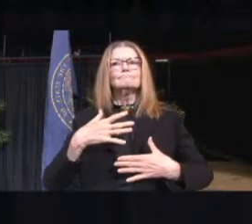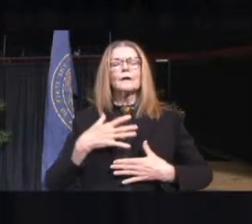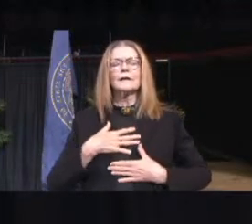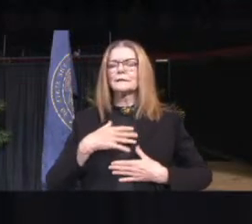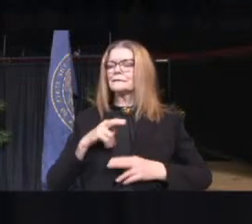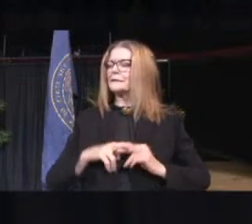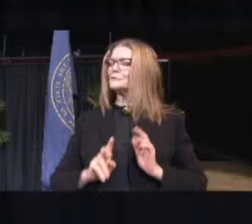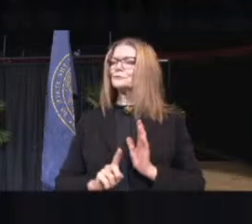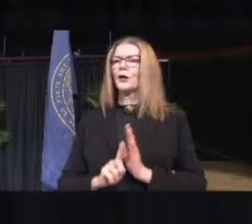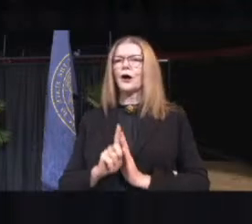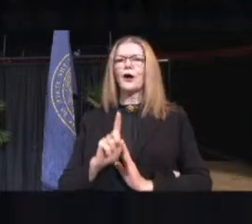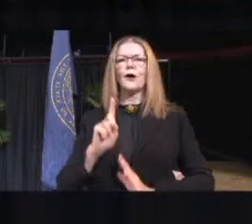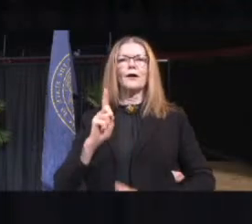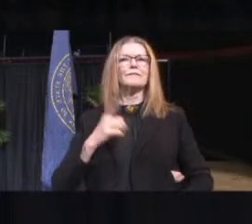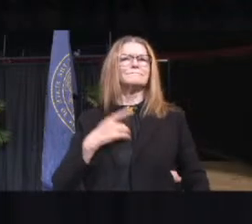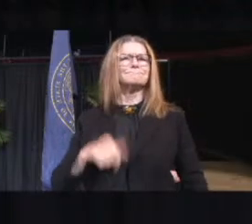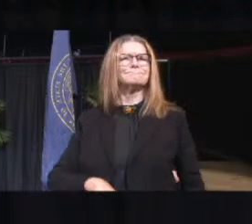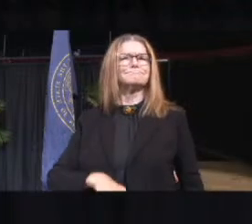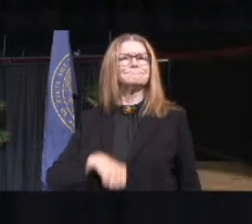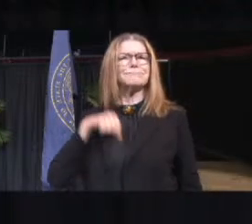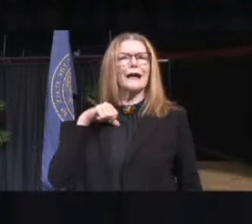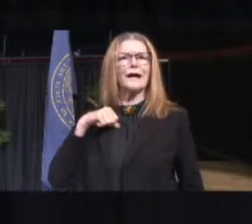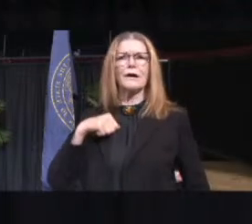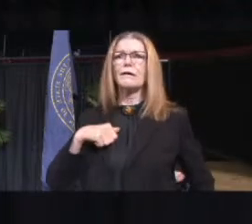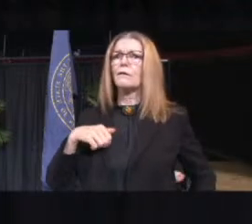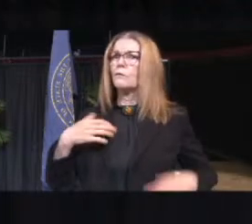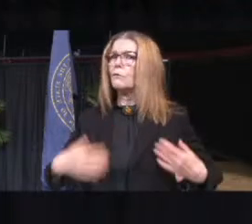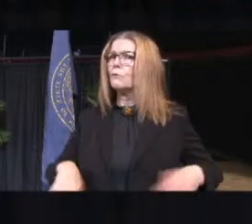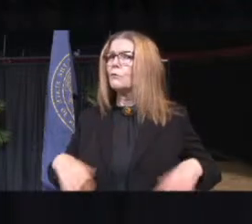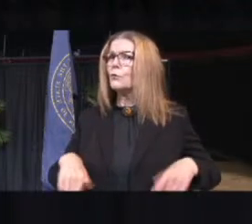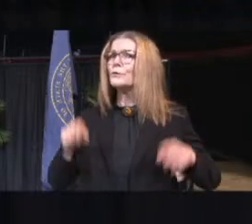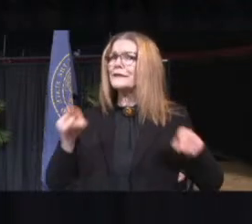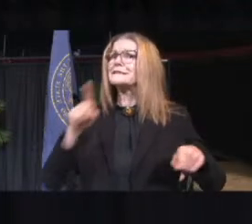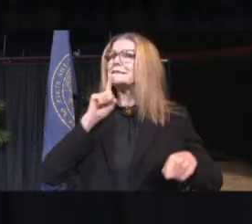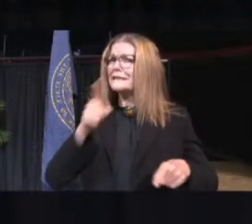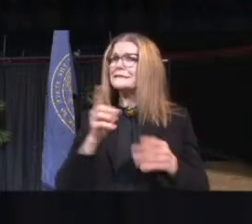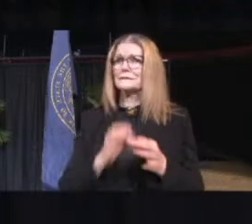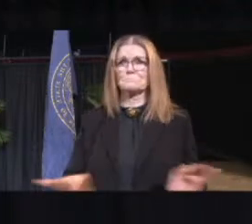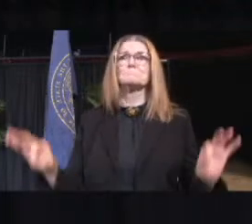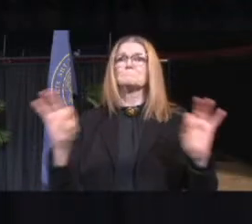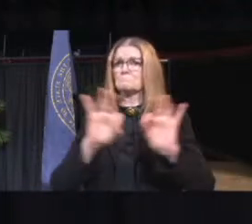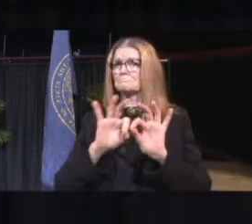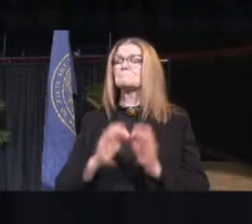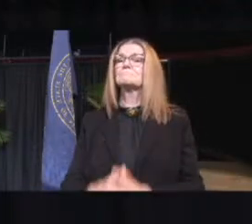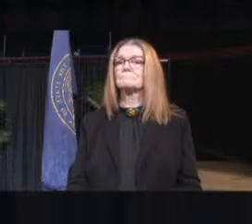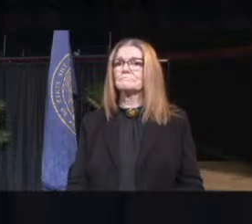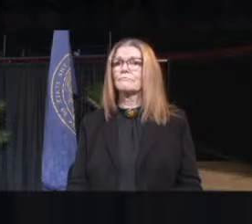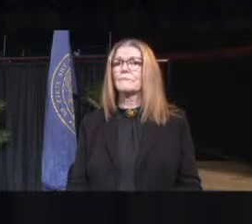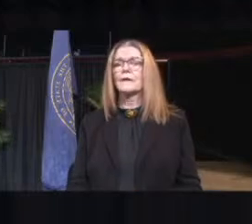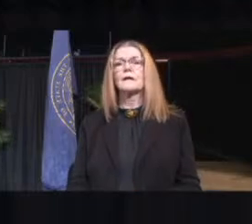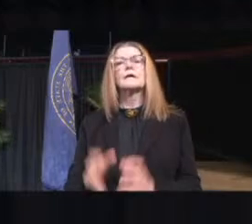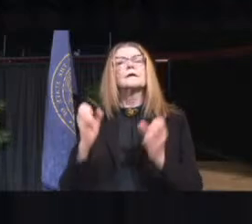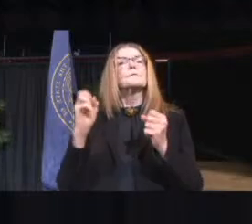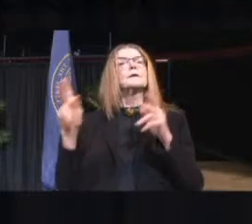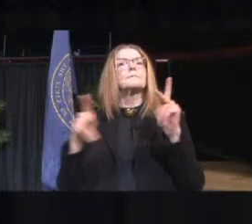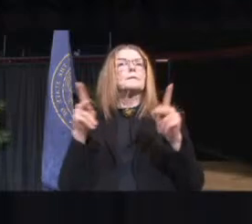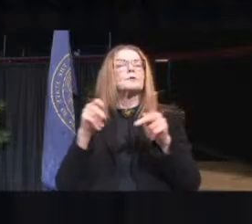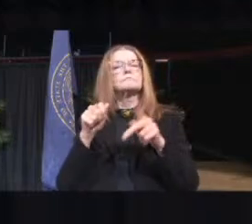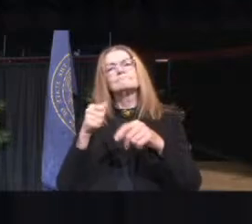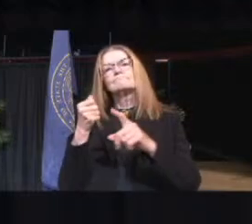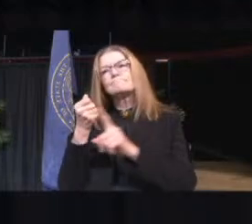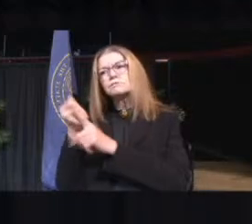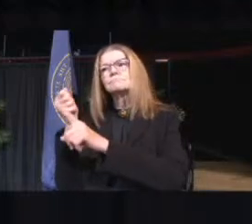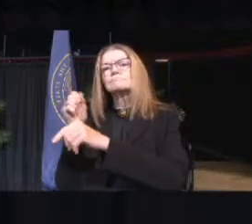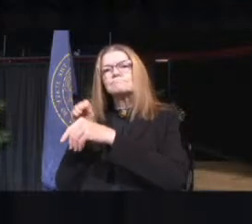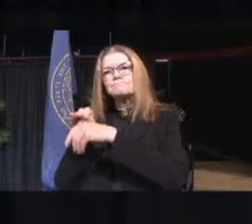tall, have pride. This is a big deal. Many people impact our students' lives throughout their journey